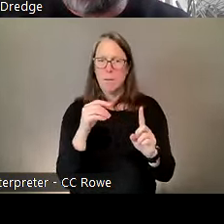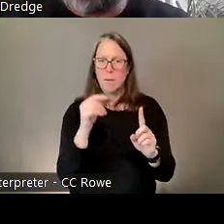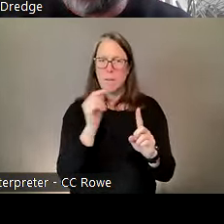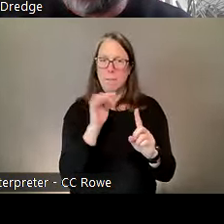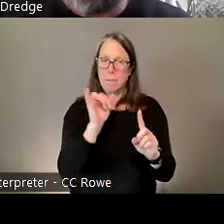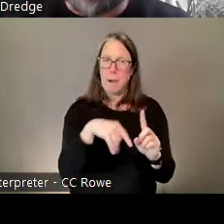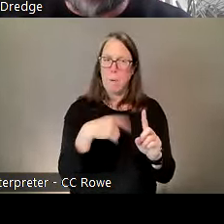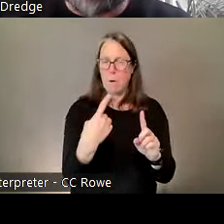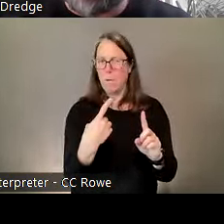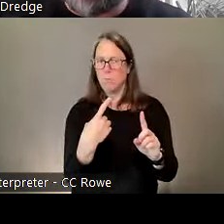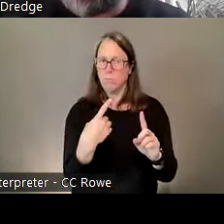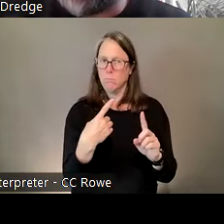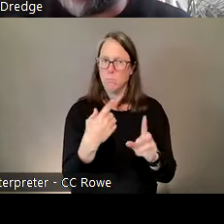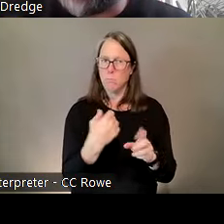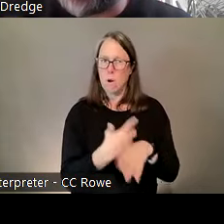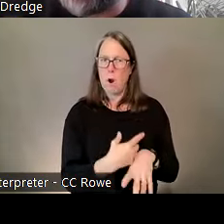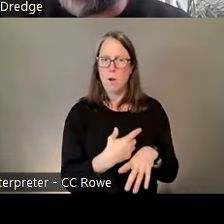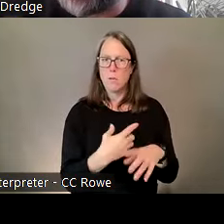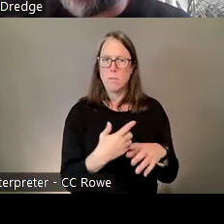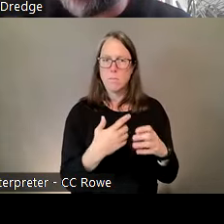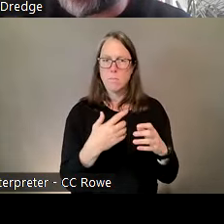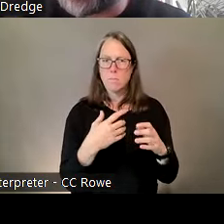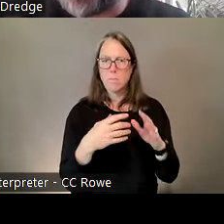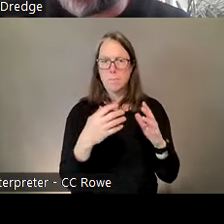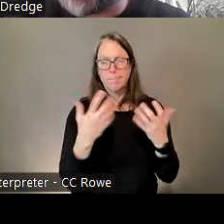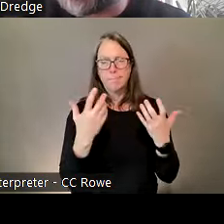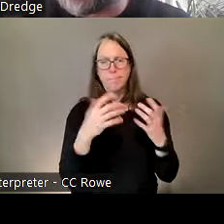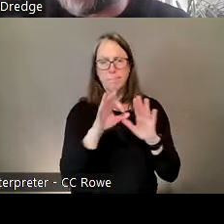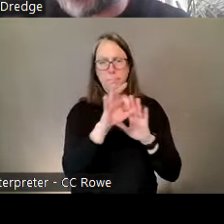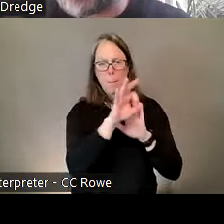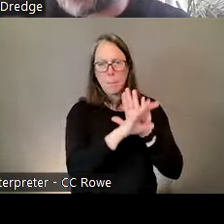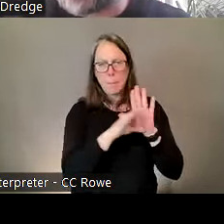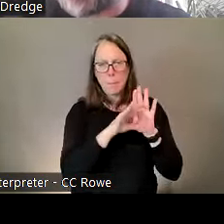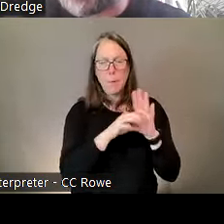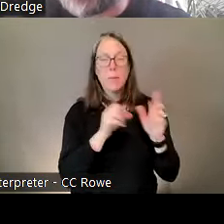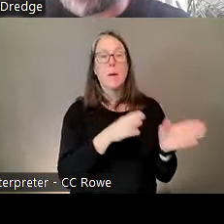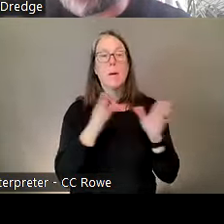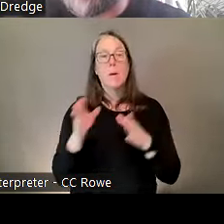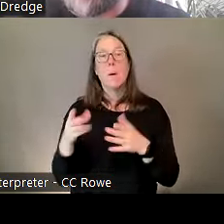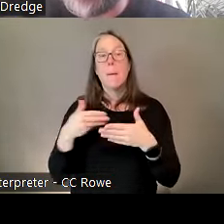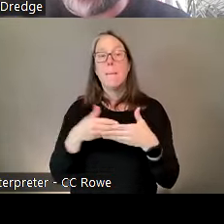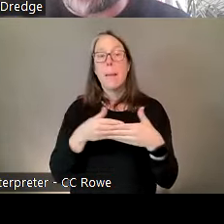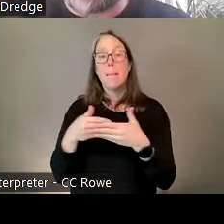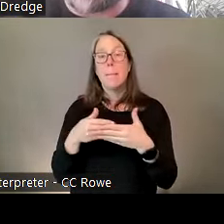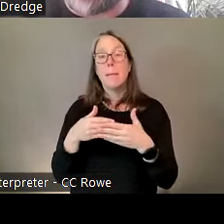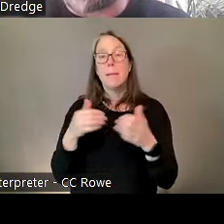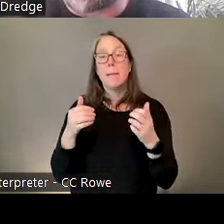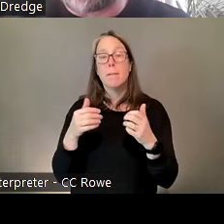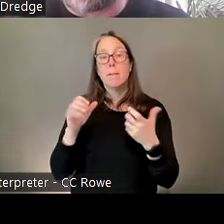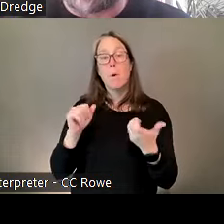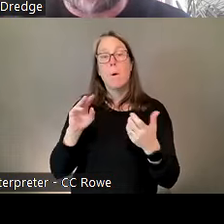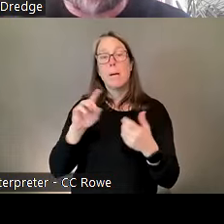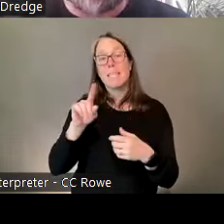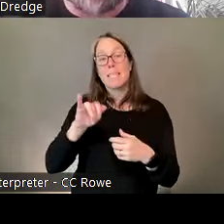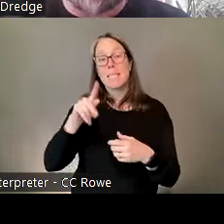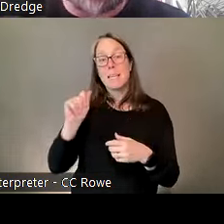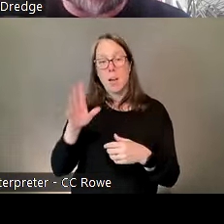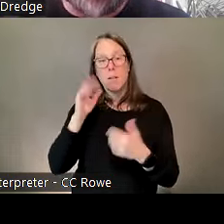heads. So this term microcephaly, so this is a normal size head, and these are babies with smaller heads. And that's been found in kids